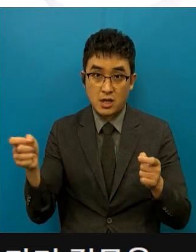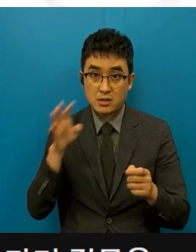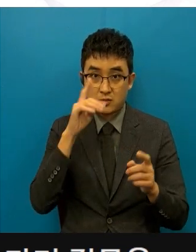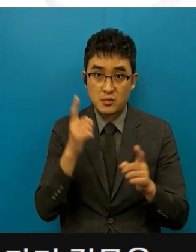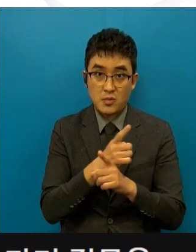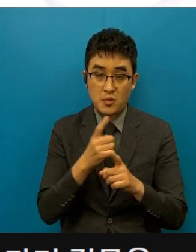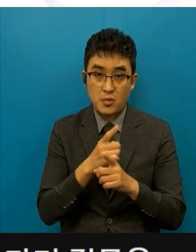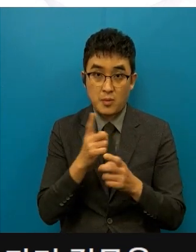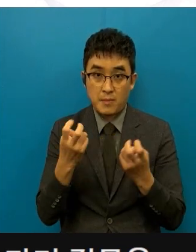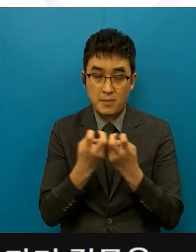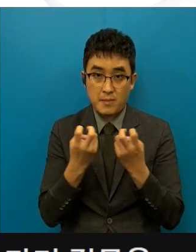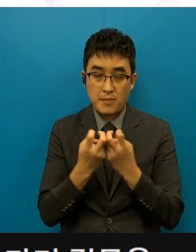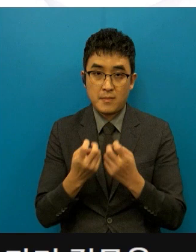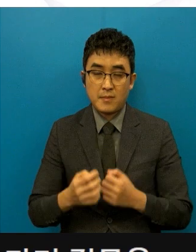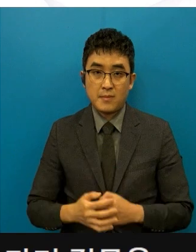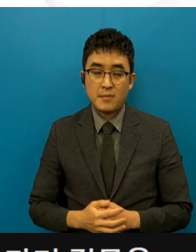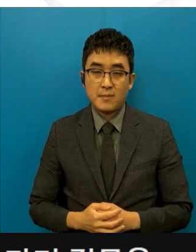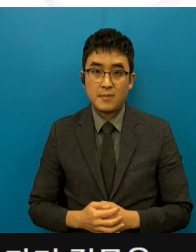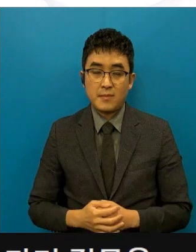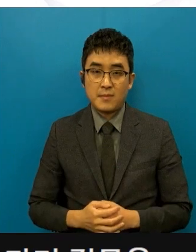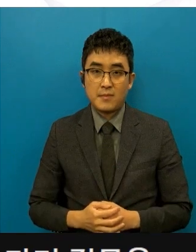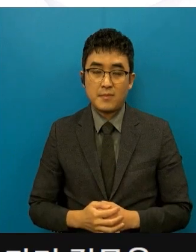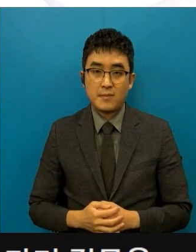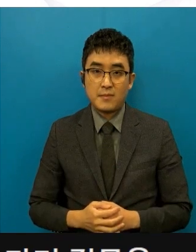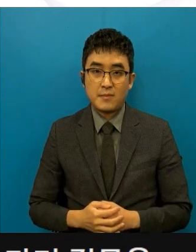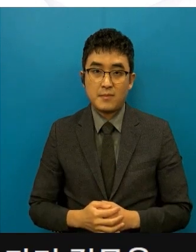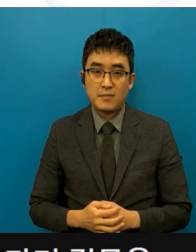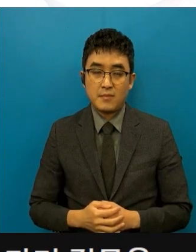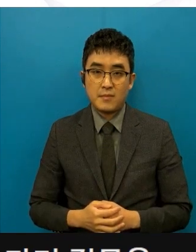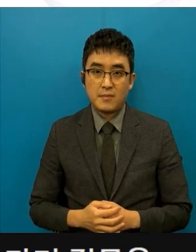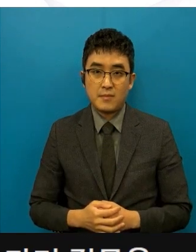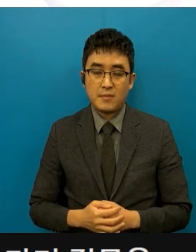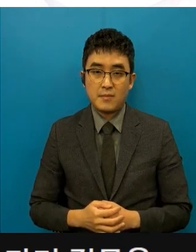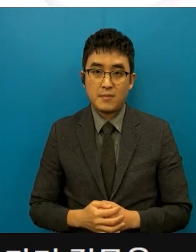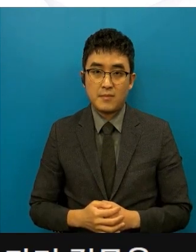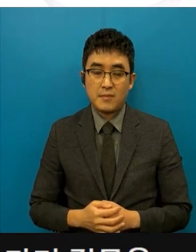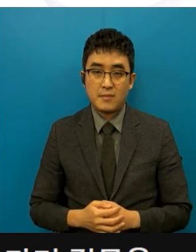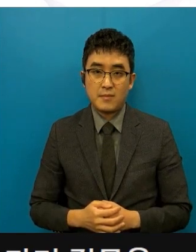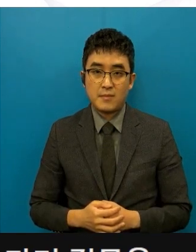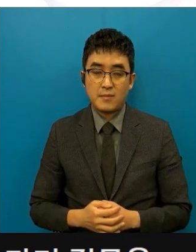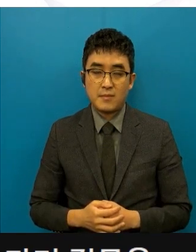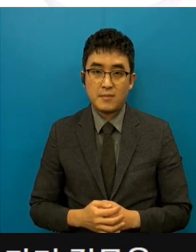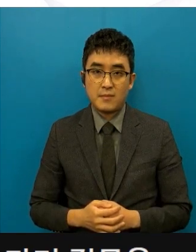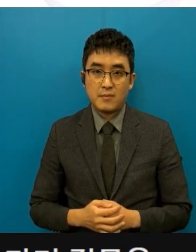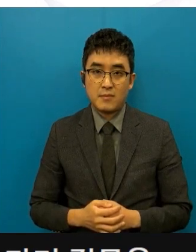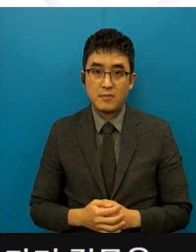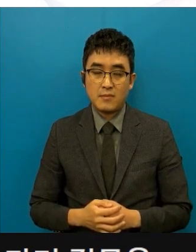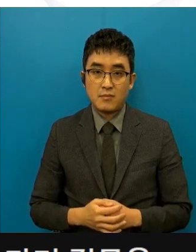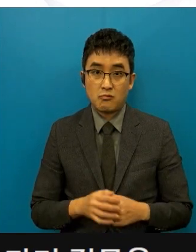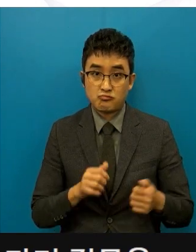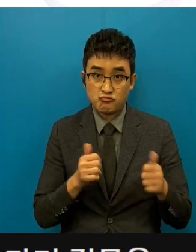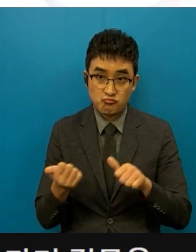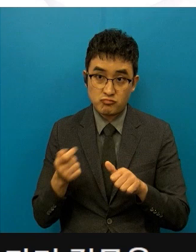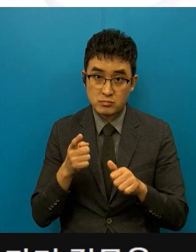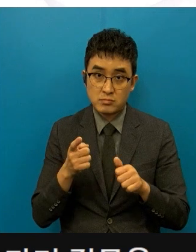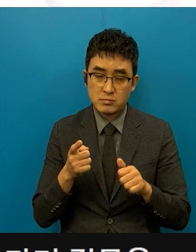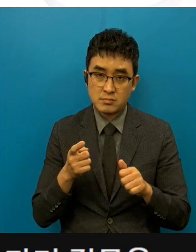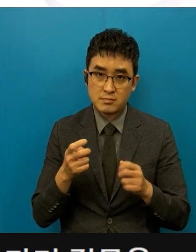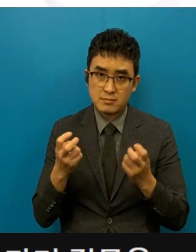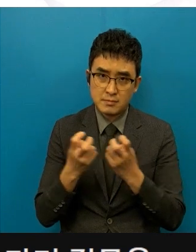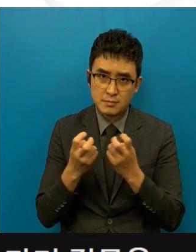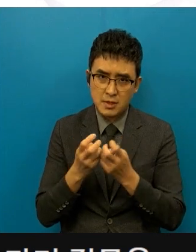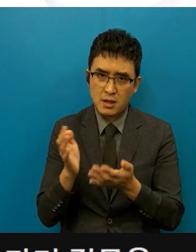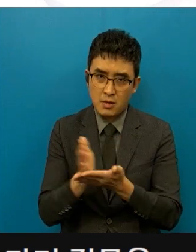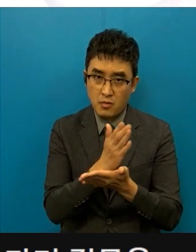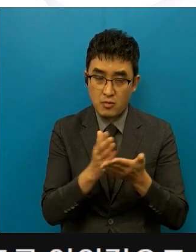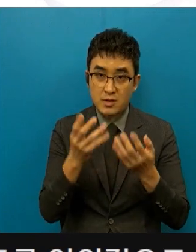by terminal stage and last minute of their stay saying the dying